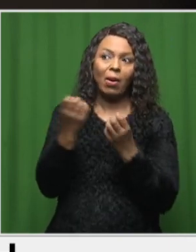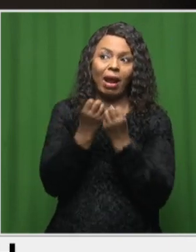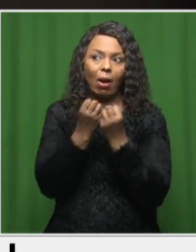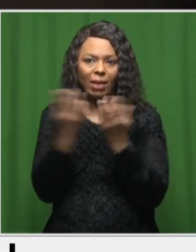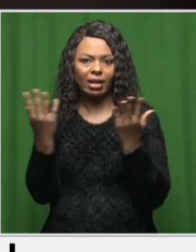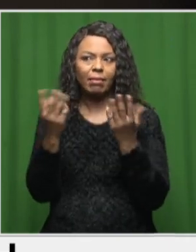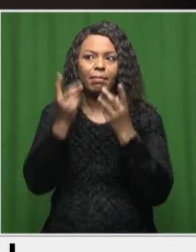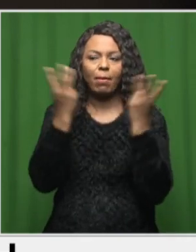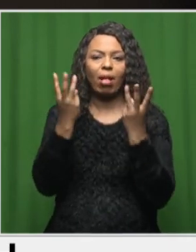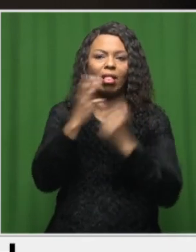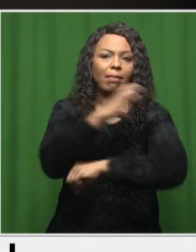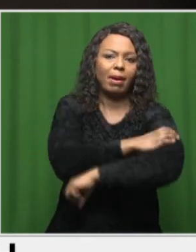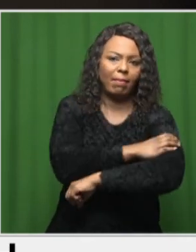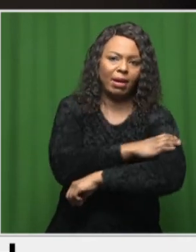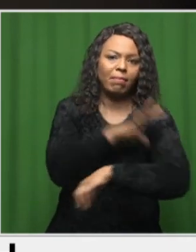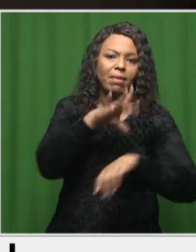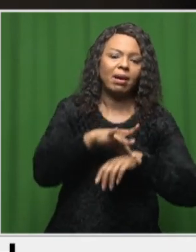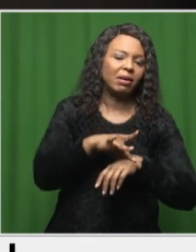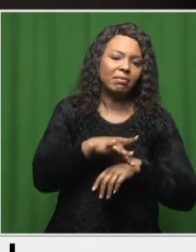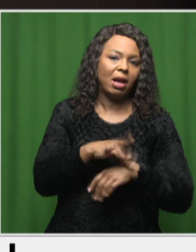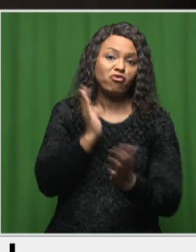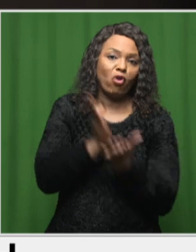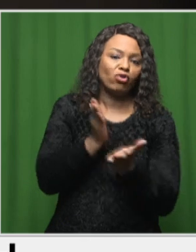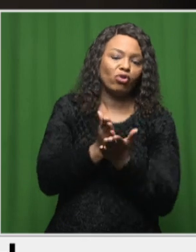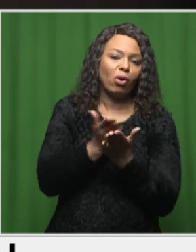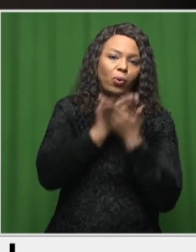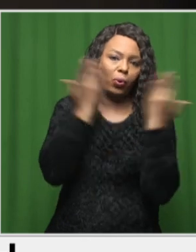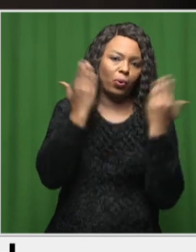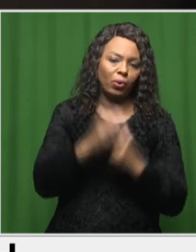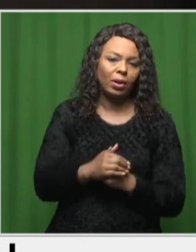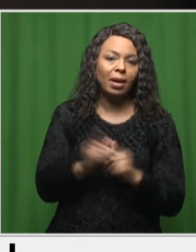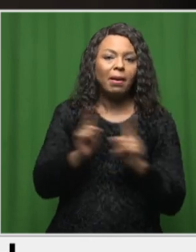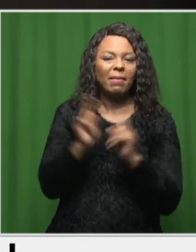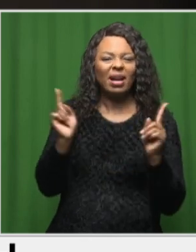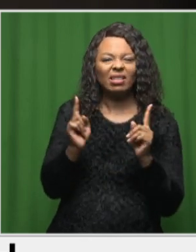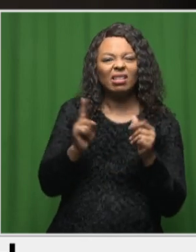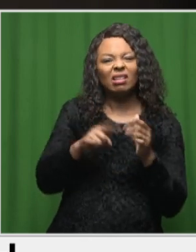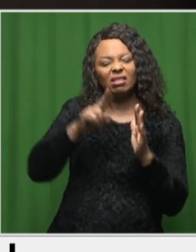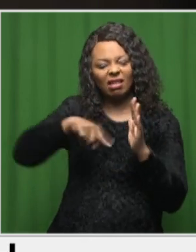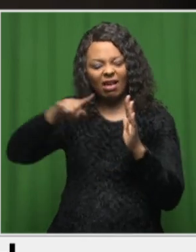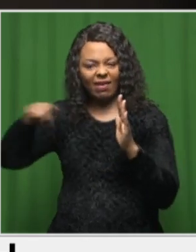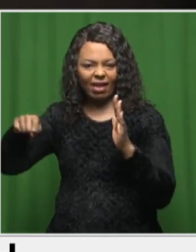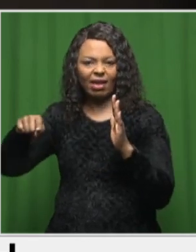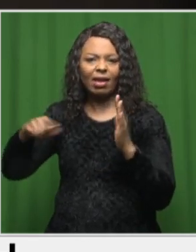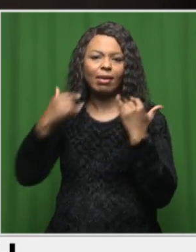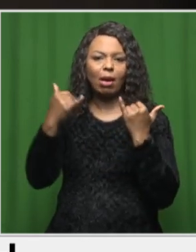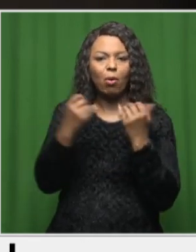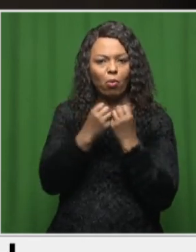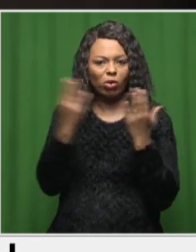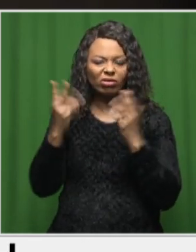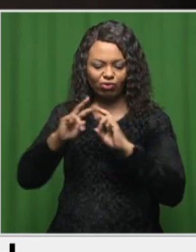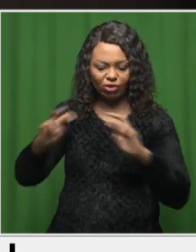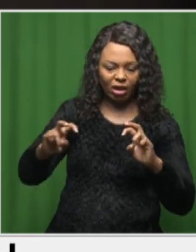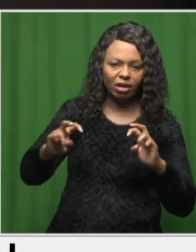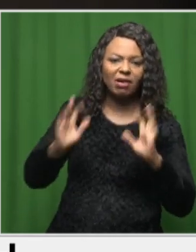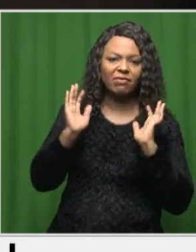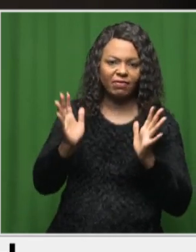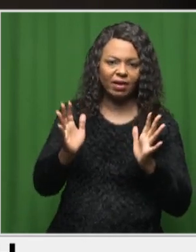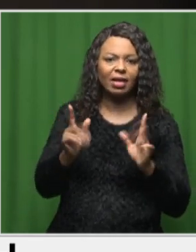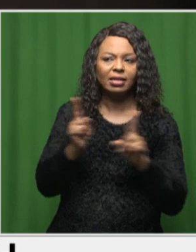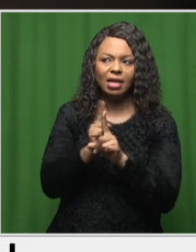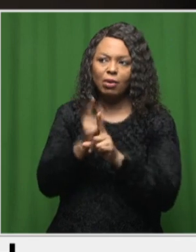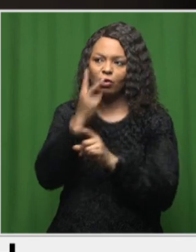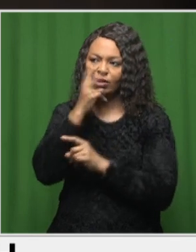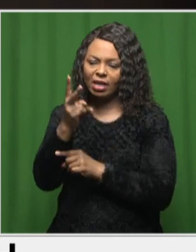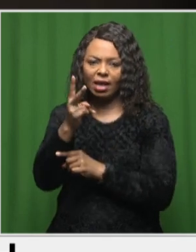number. However, if you take smaller surveys that have been done, and you take the private sector